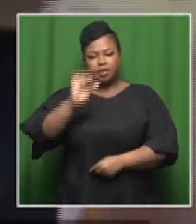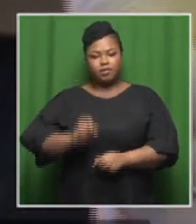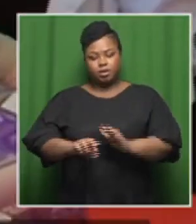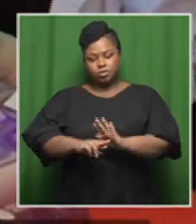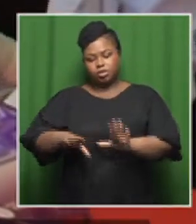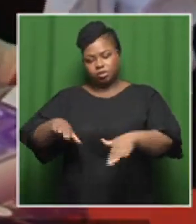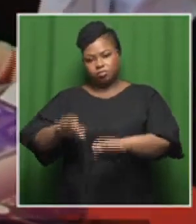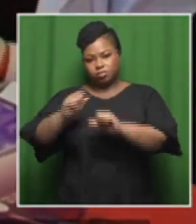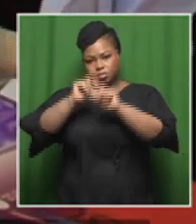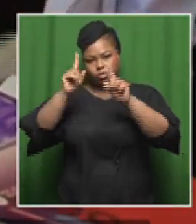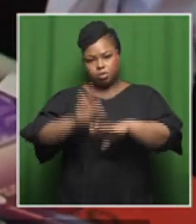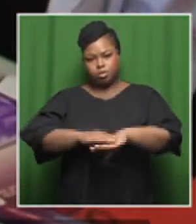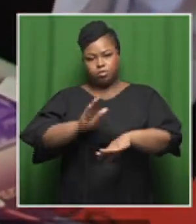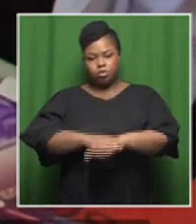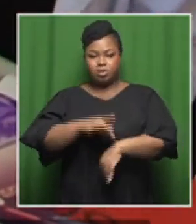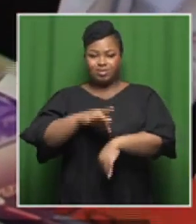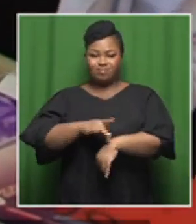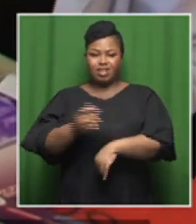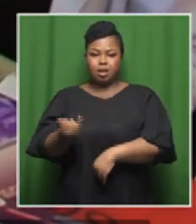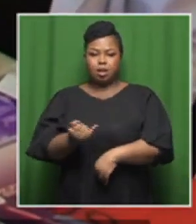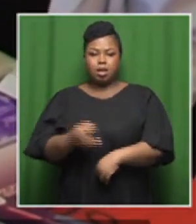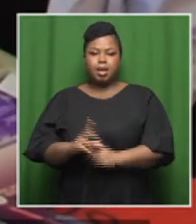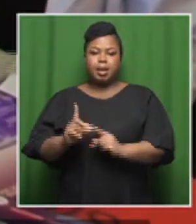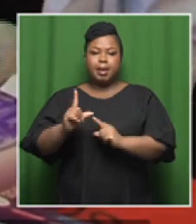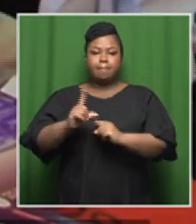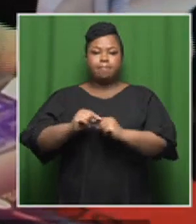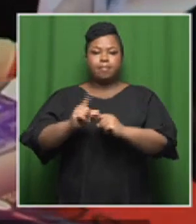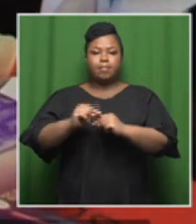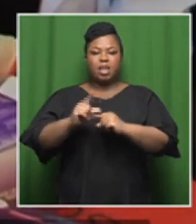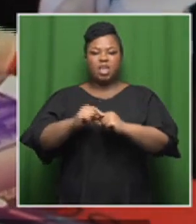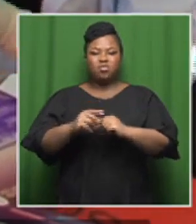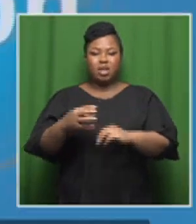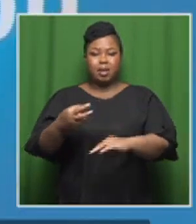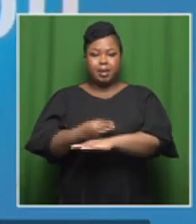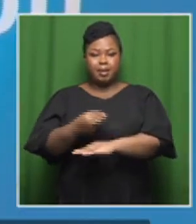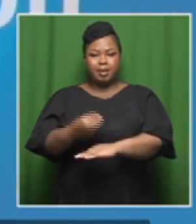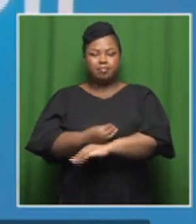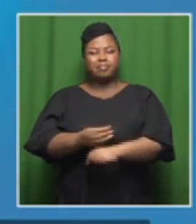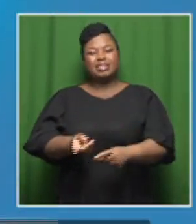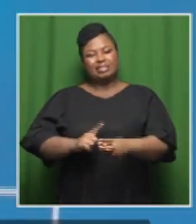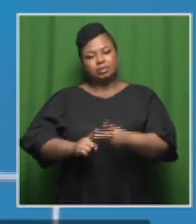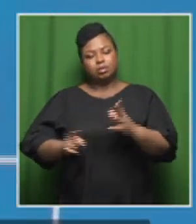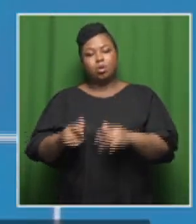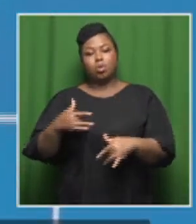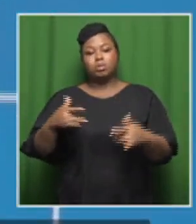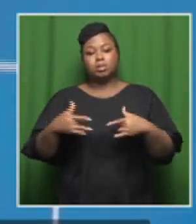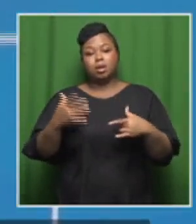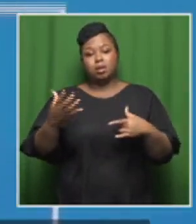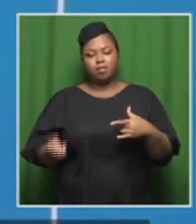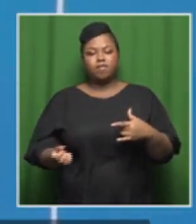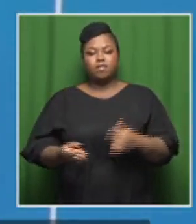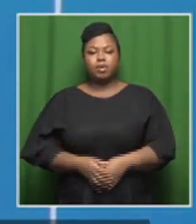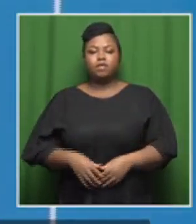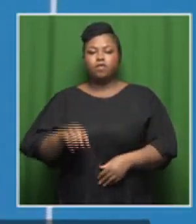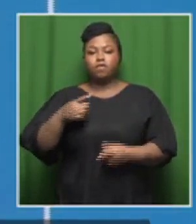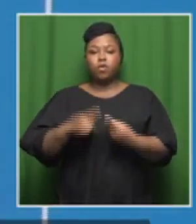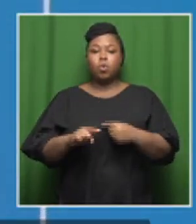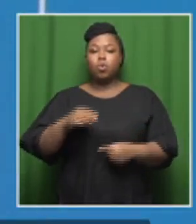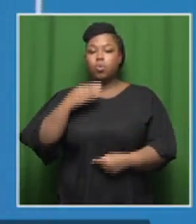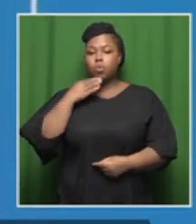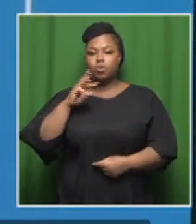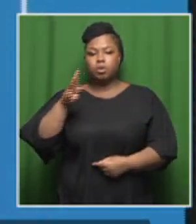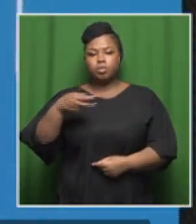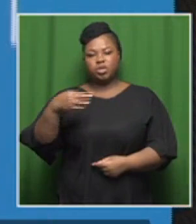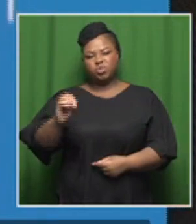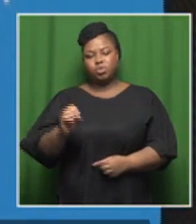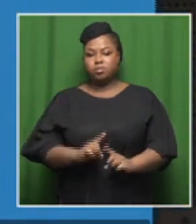increase awareness. Diseases such as malaria and measles remain a concern for the World Health Organization, but a